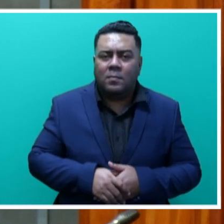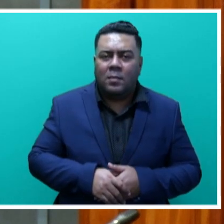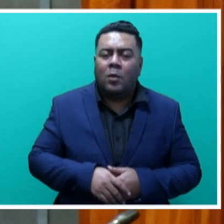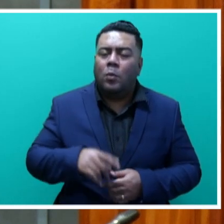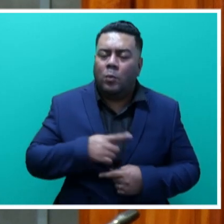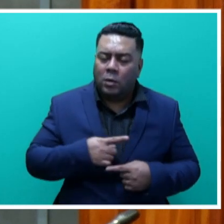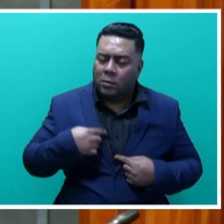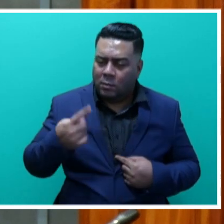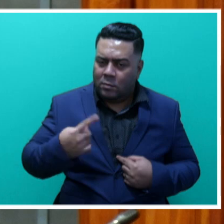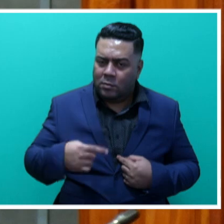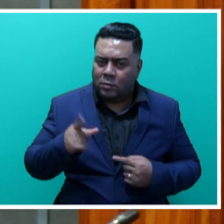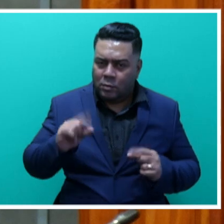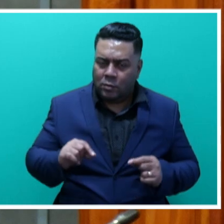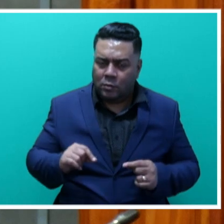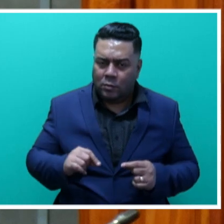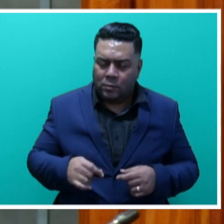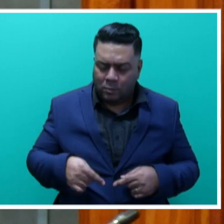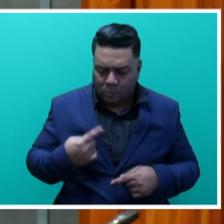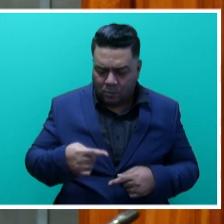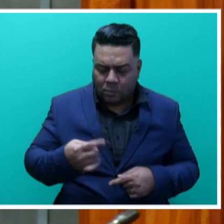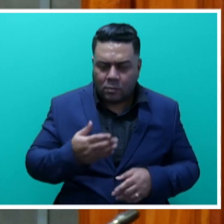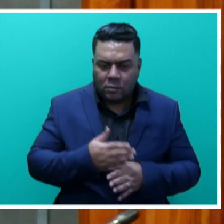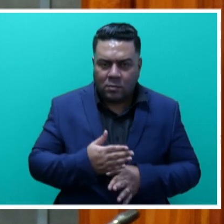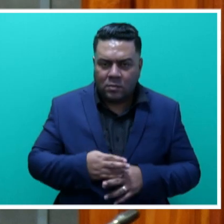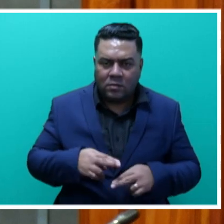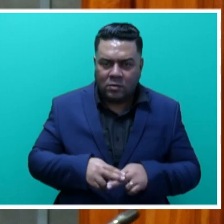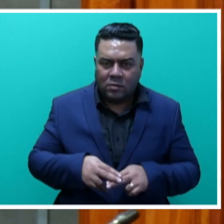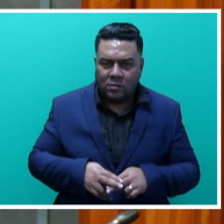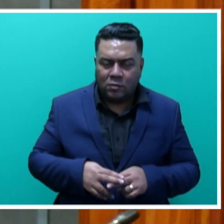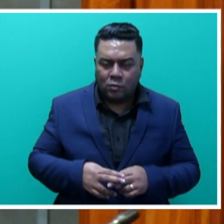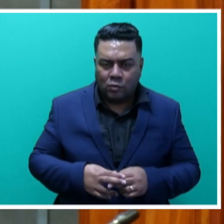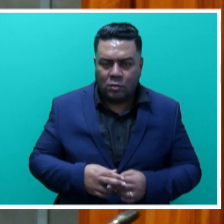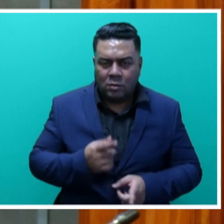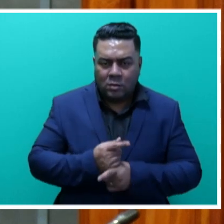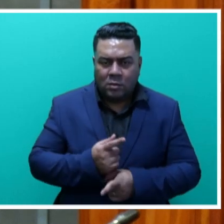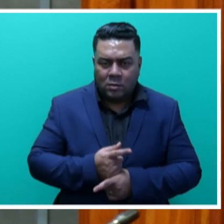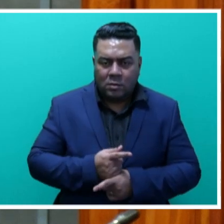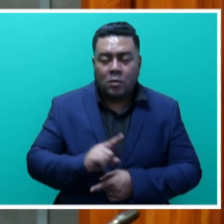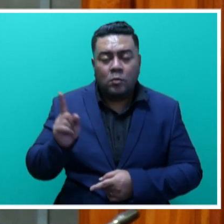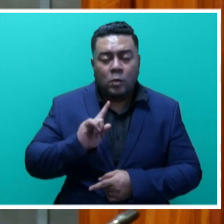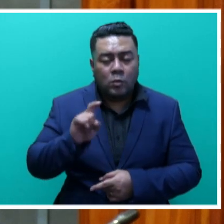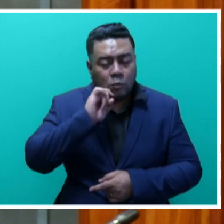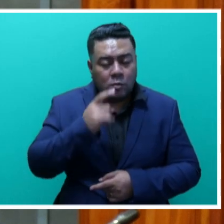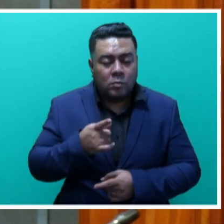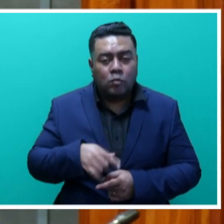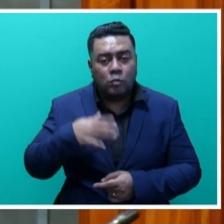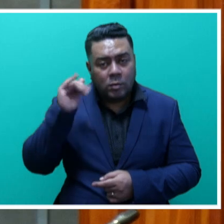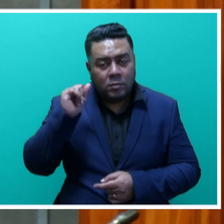continue to do in steering Fiji steadily through our legislature in what will be remembered as a